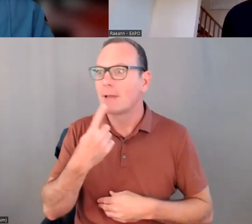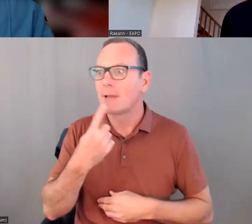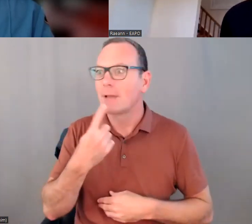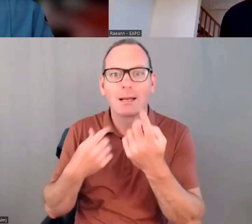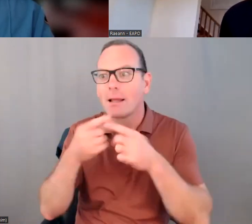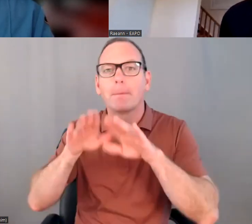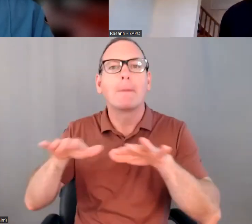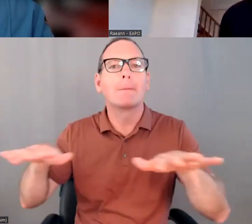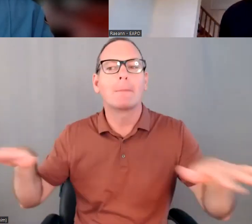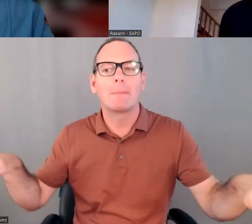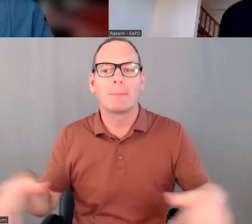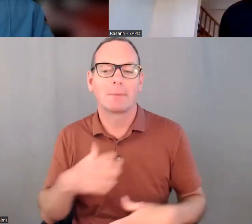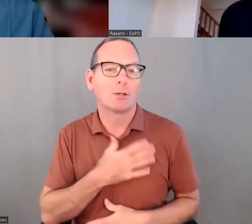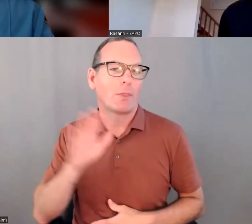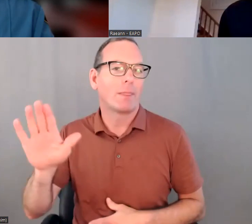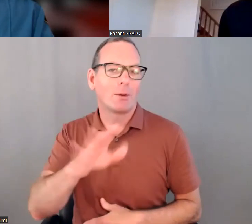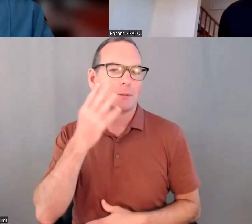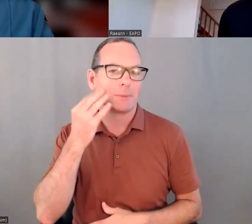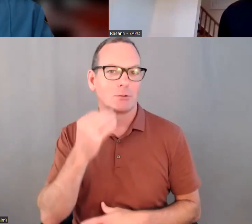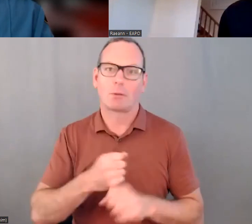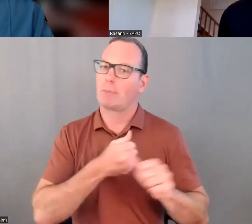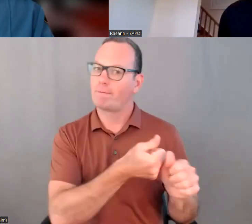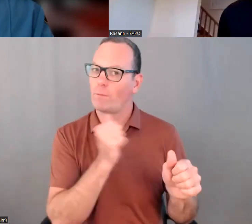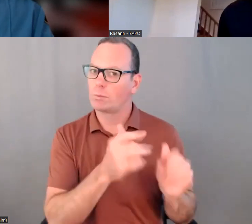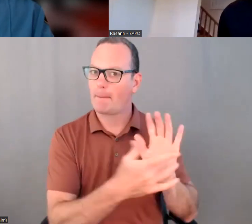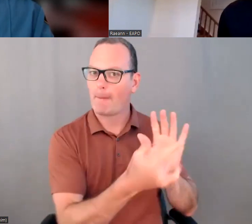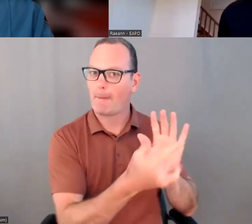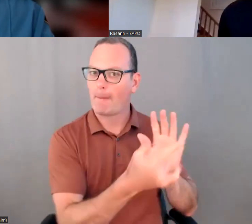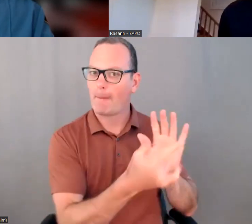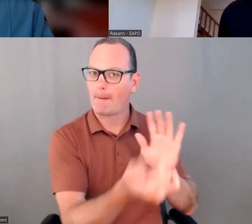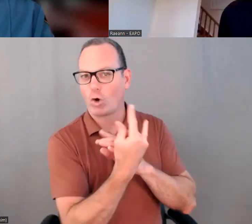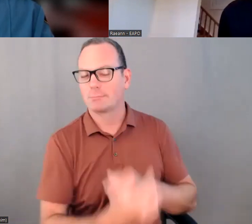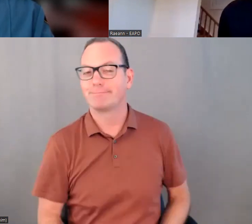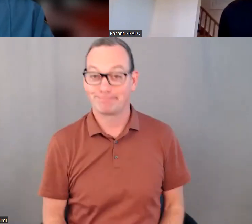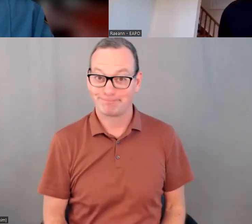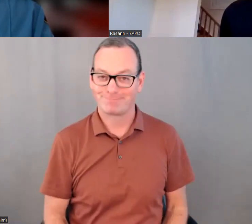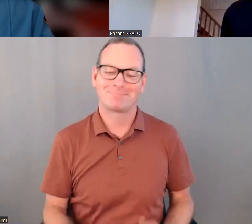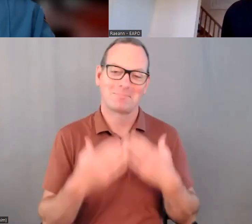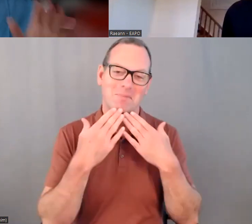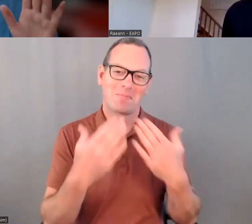families so they too don't become a victim of fraud or scam. Thank you.